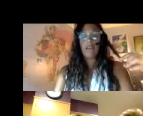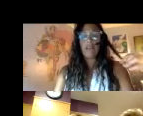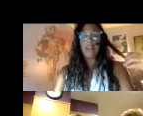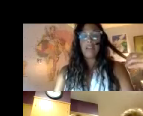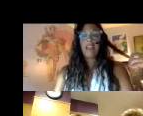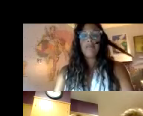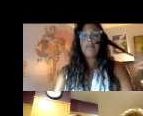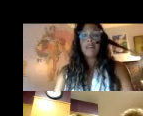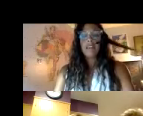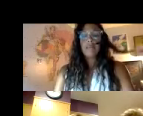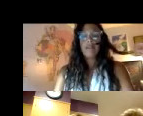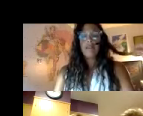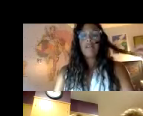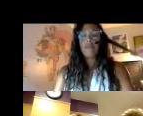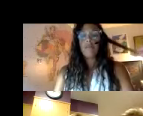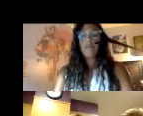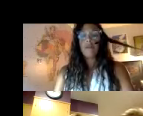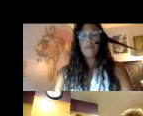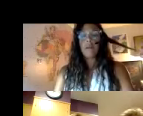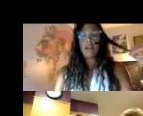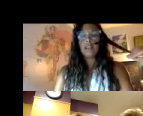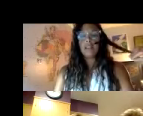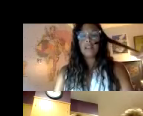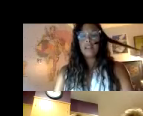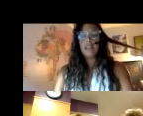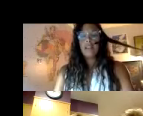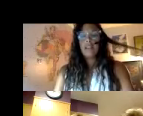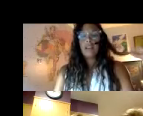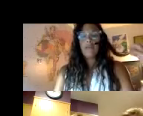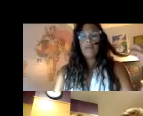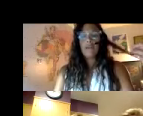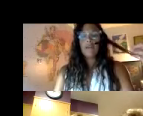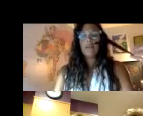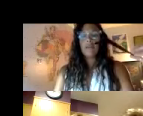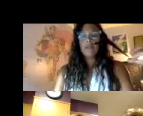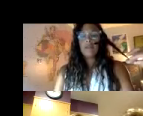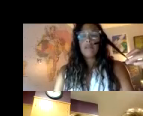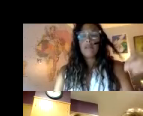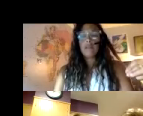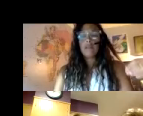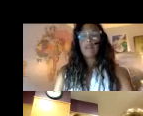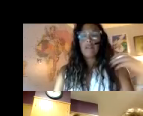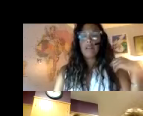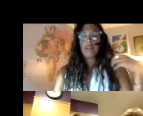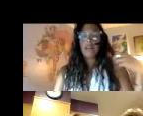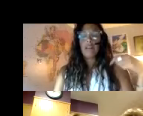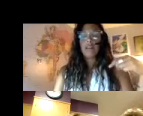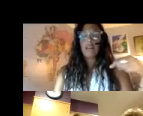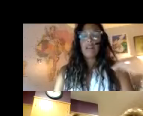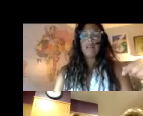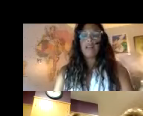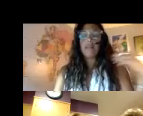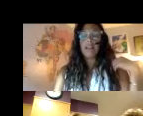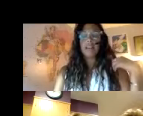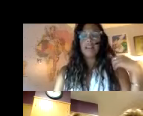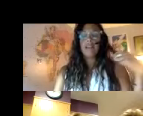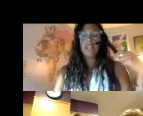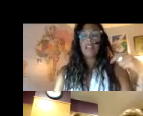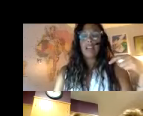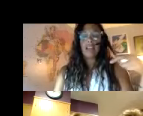oriented than some of the other Hudson County communities. But we do hear